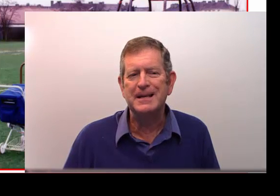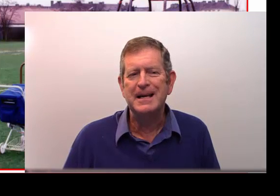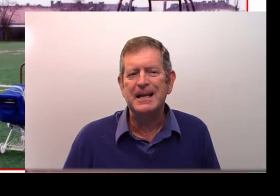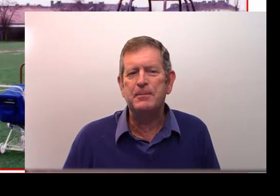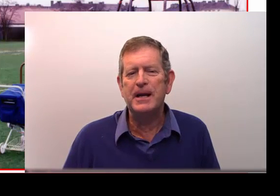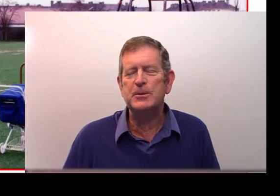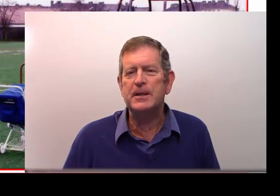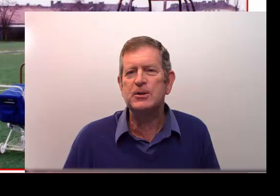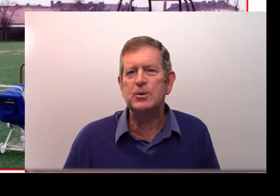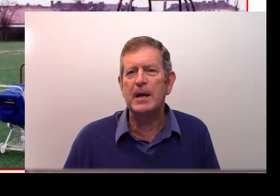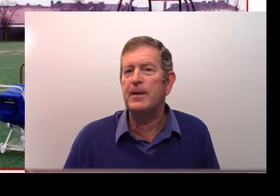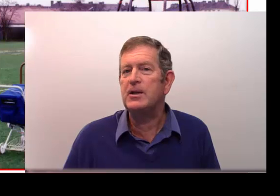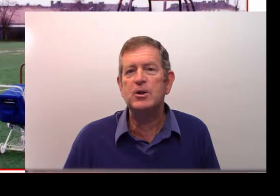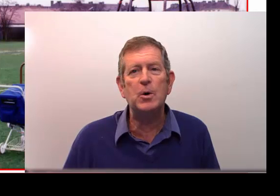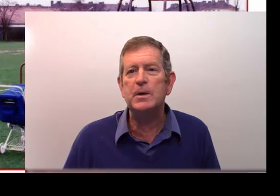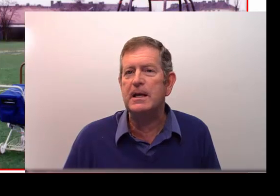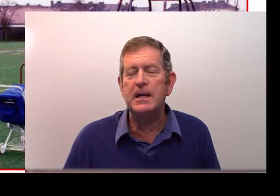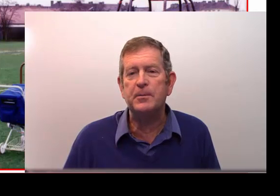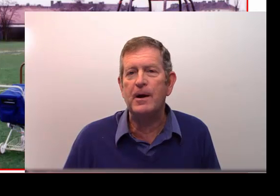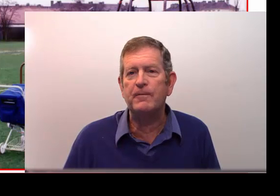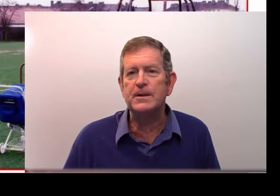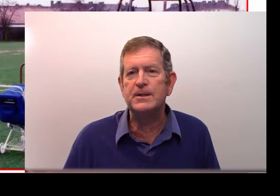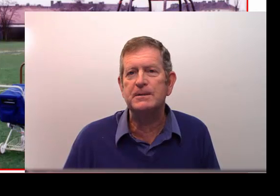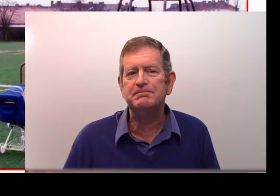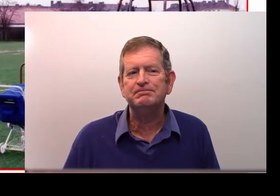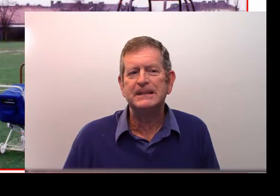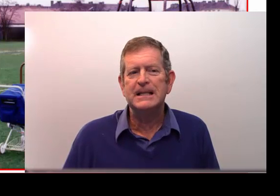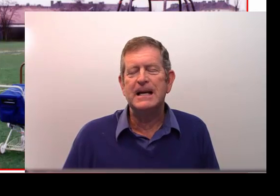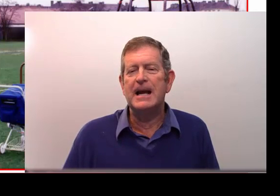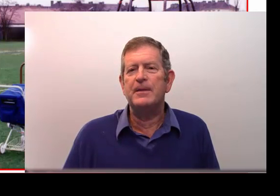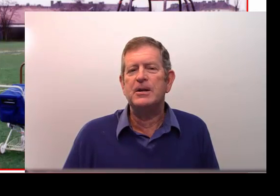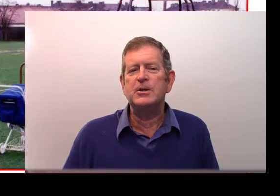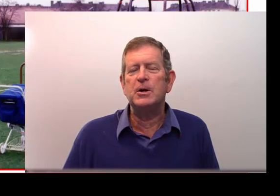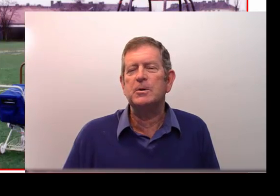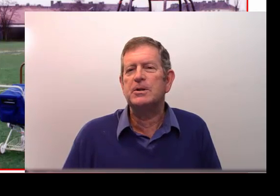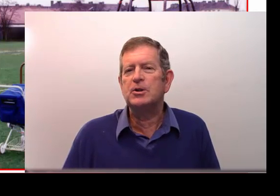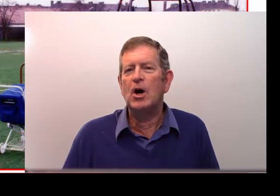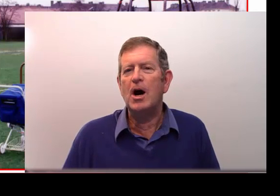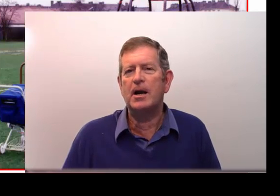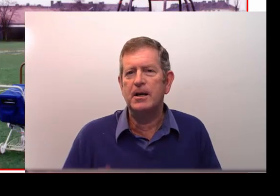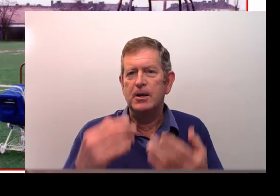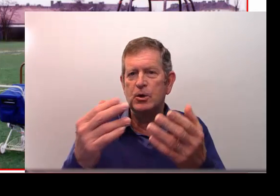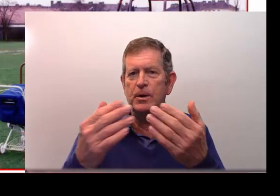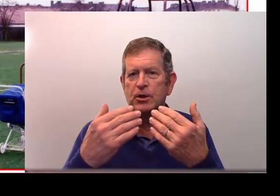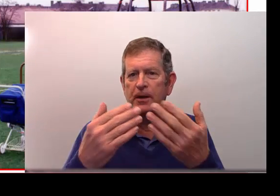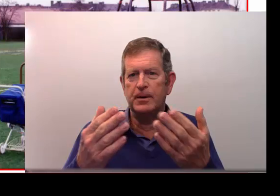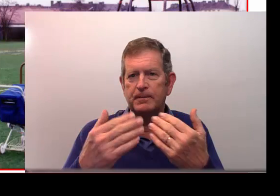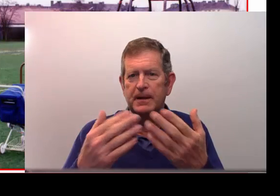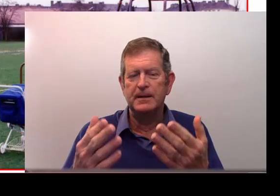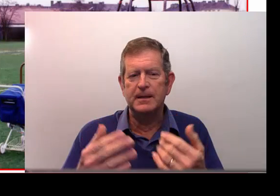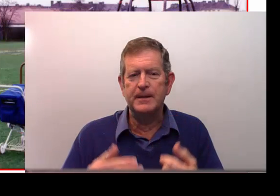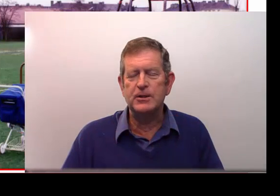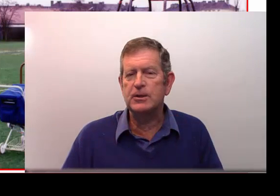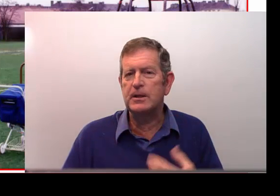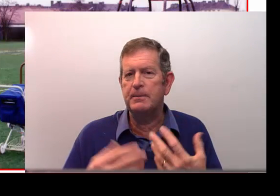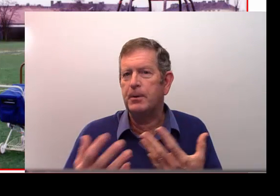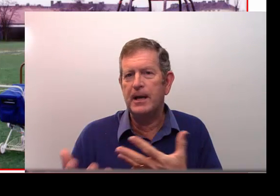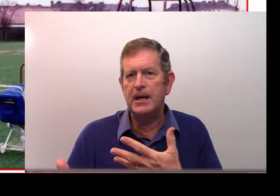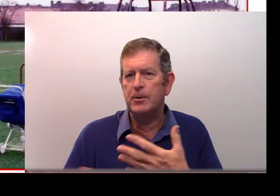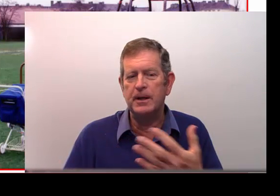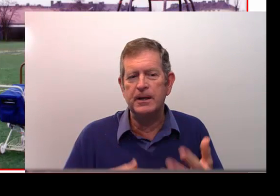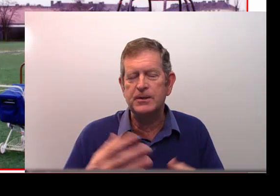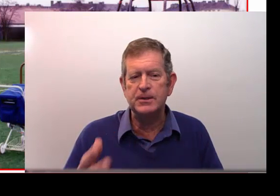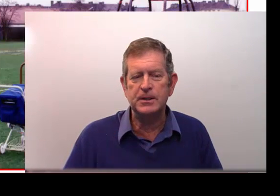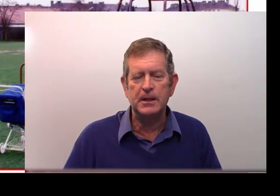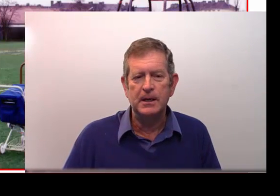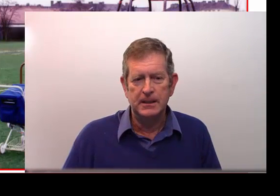right there. He plays with his train. They don't eat breakfast, and they don't talk to each other. They